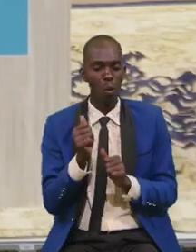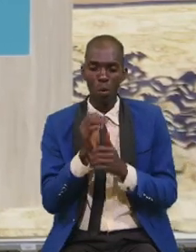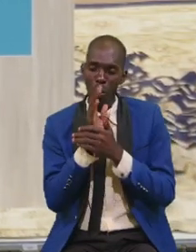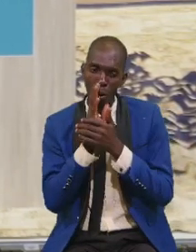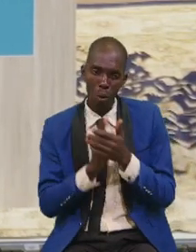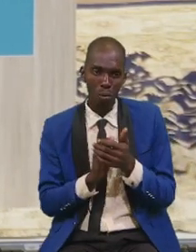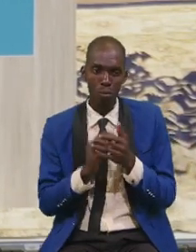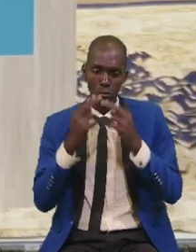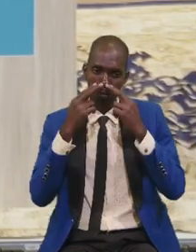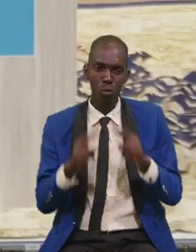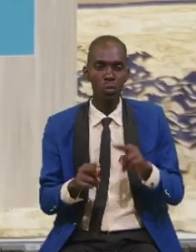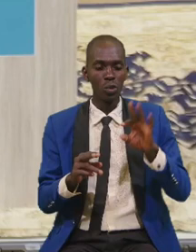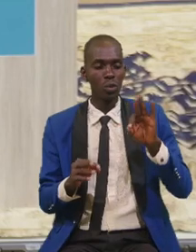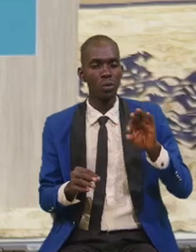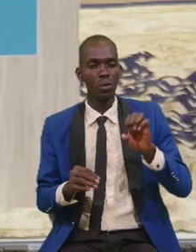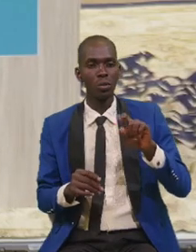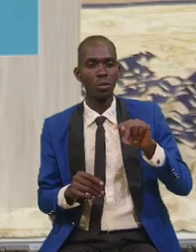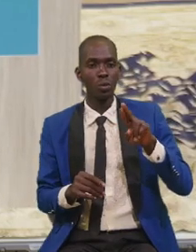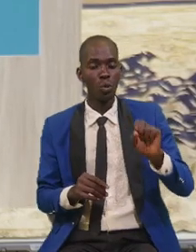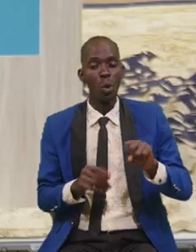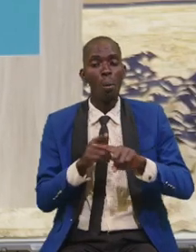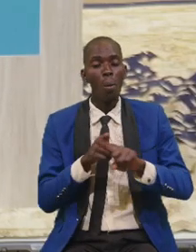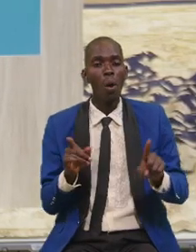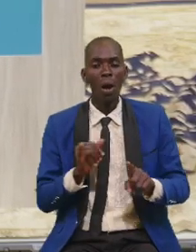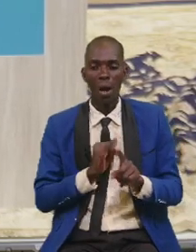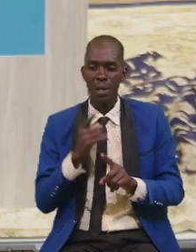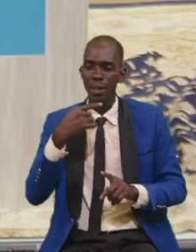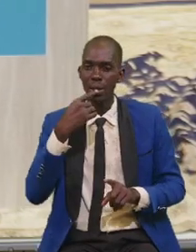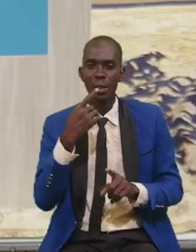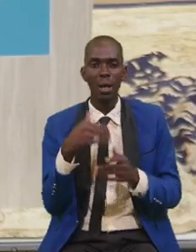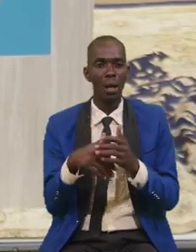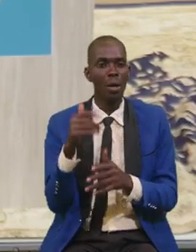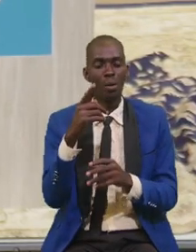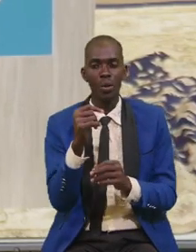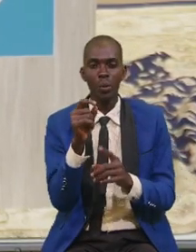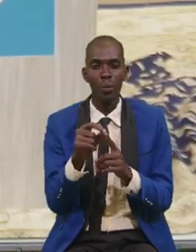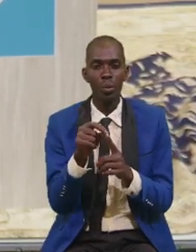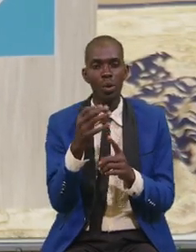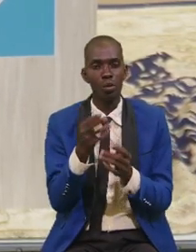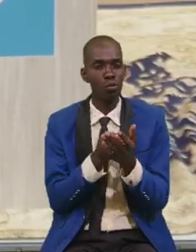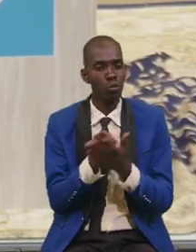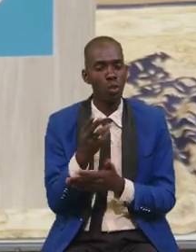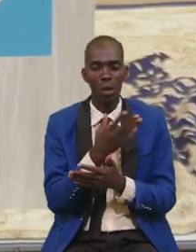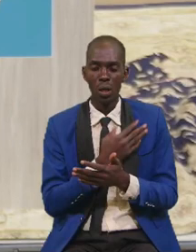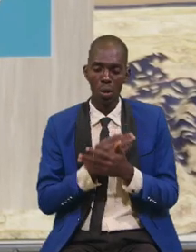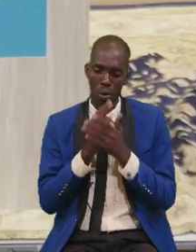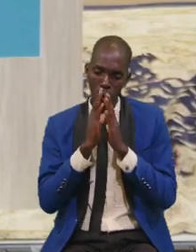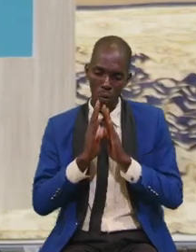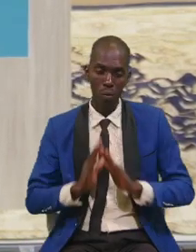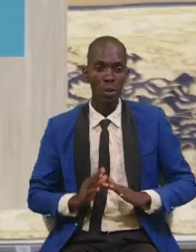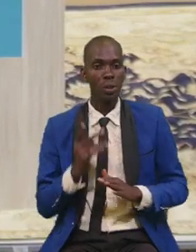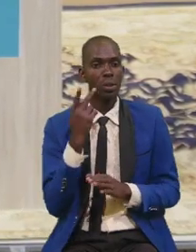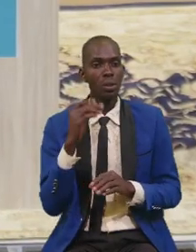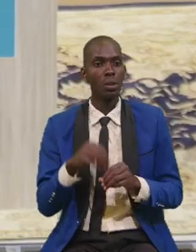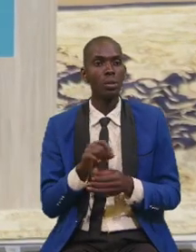forth the words of truth and of soberness. In verse 26,